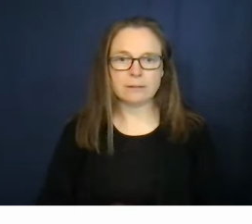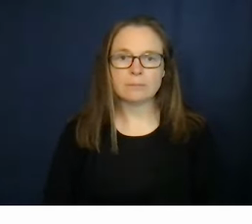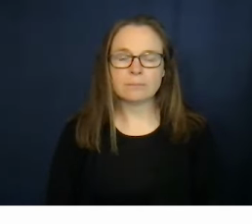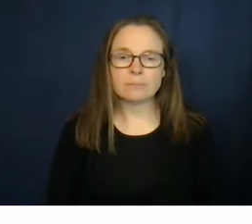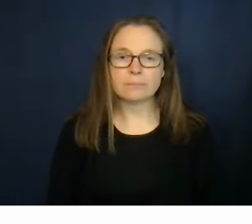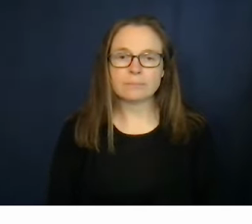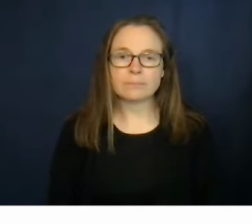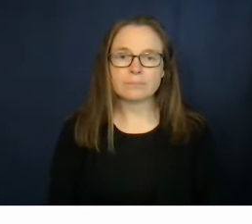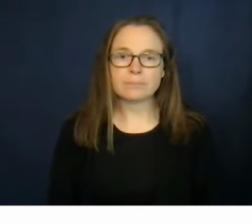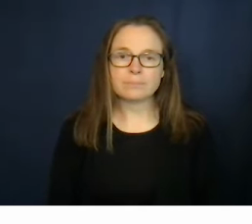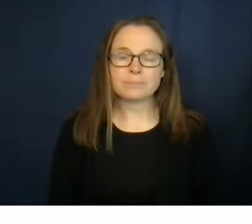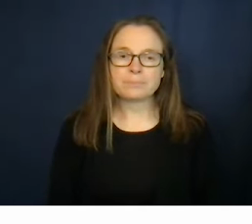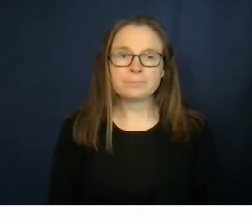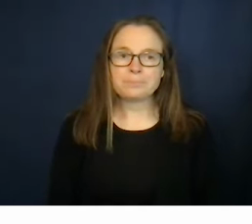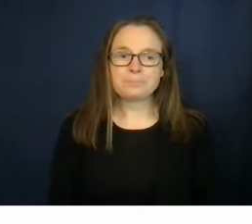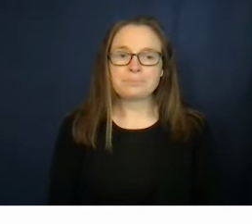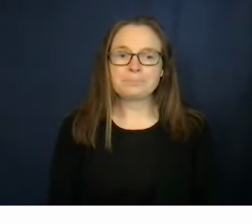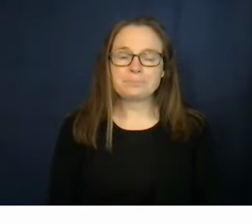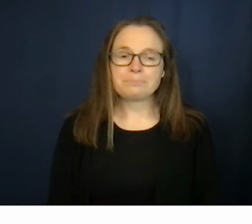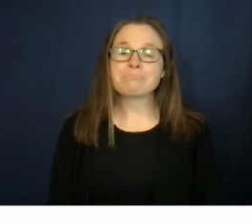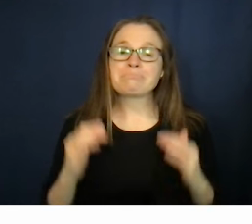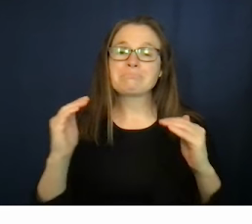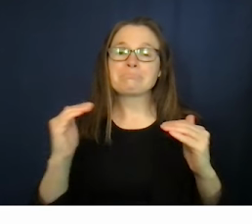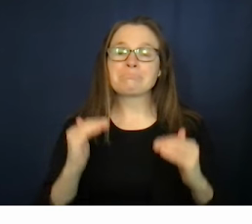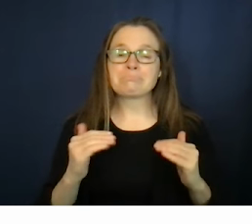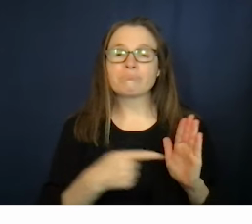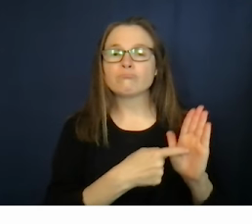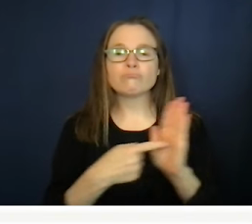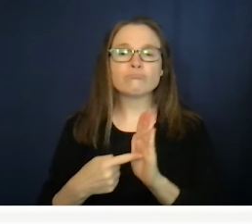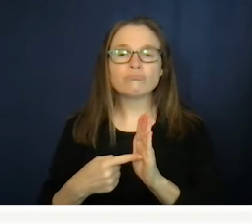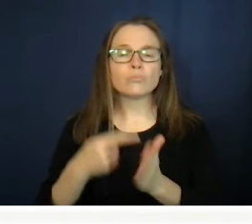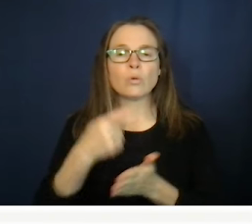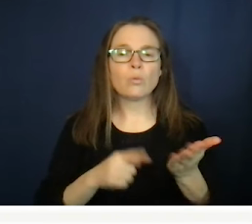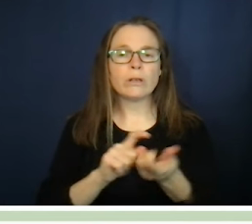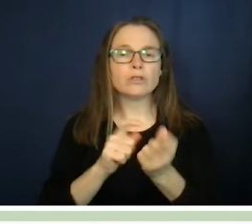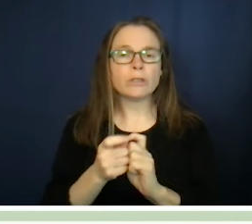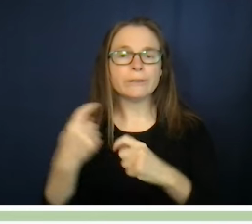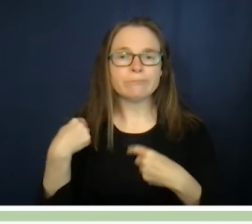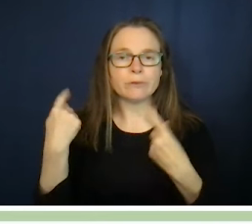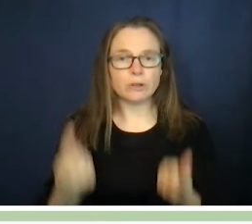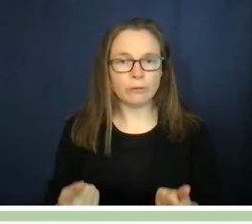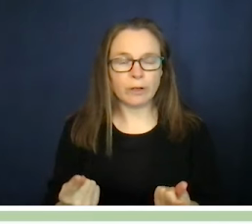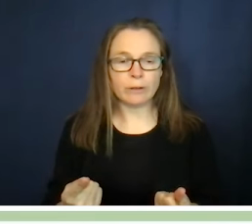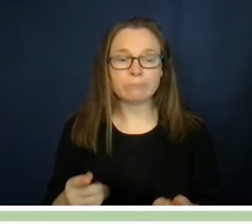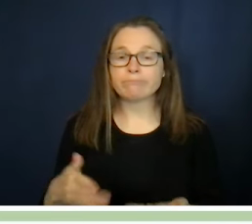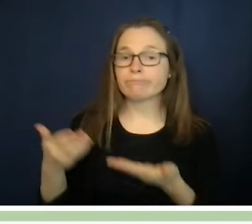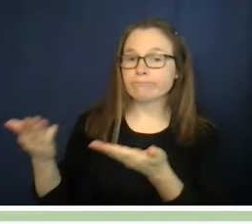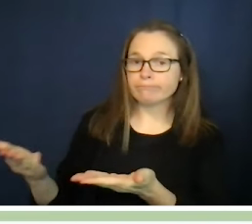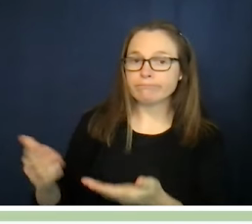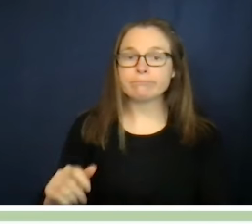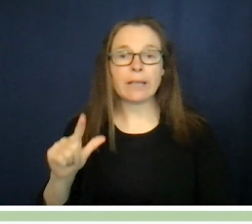And next, we will provide an overview of how we have evolved to this point. I will pass it off to Lynn.